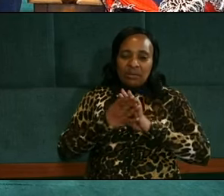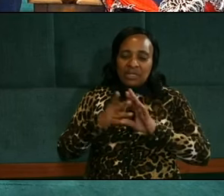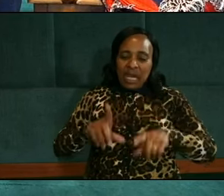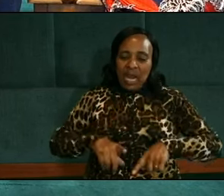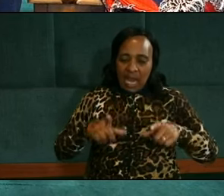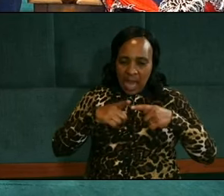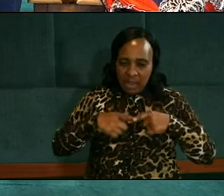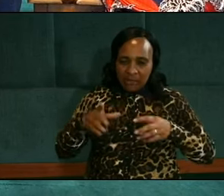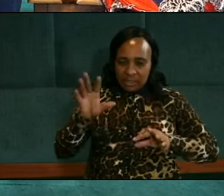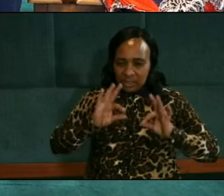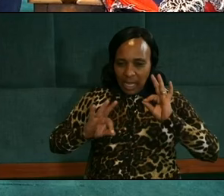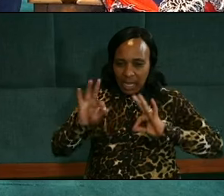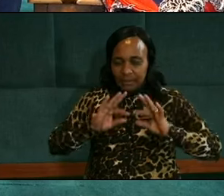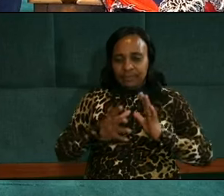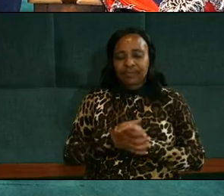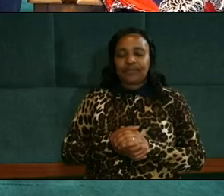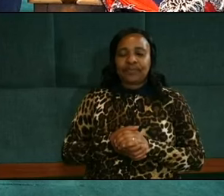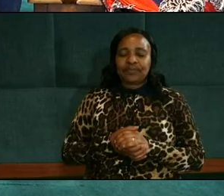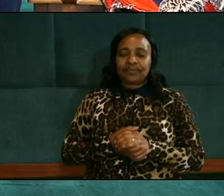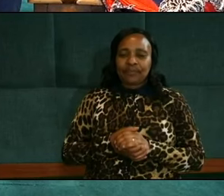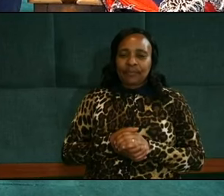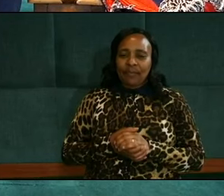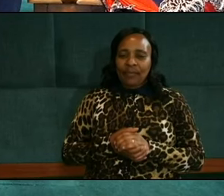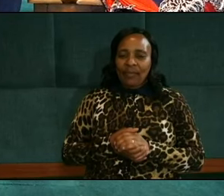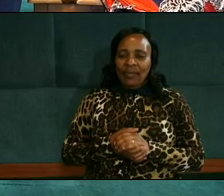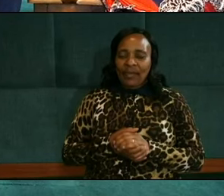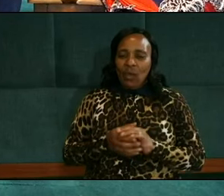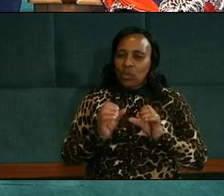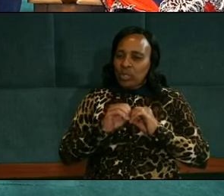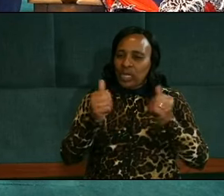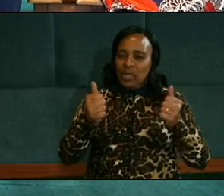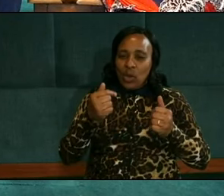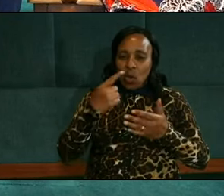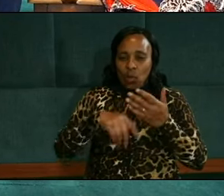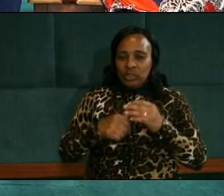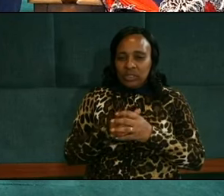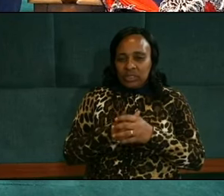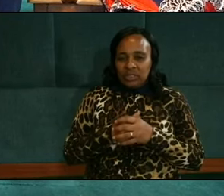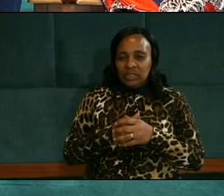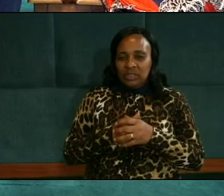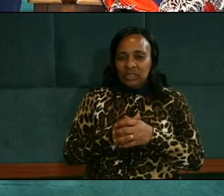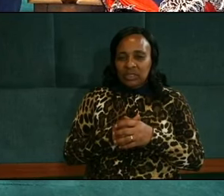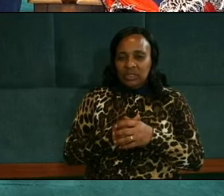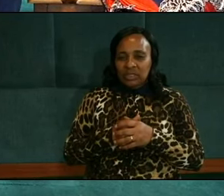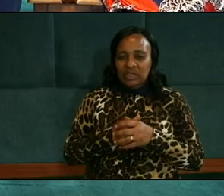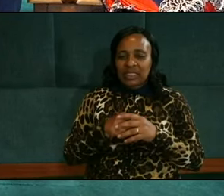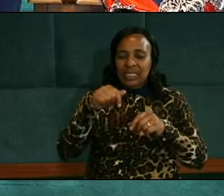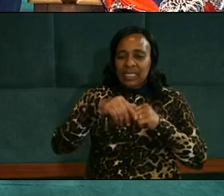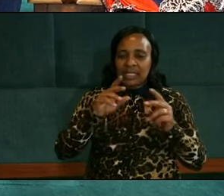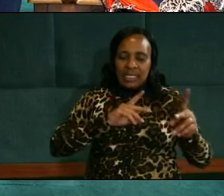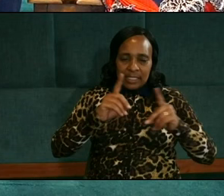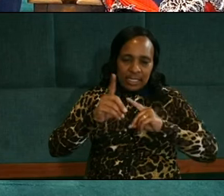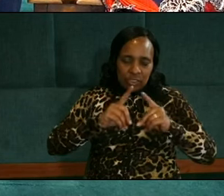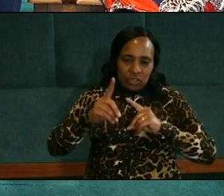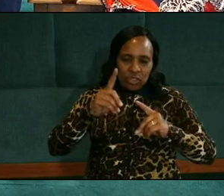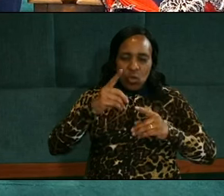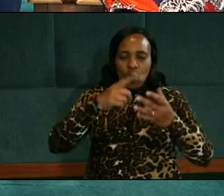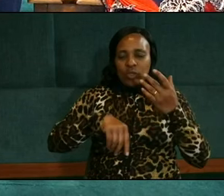Amen. Yeah. Thank you. Amen. Well, okay, what I've gotten from this discussion is that